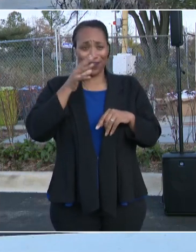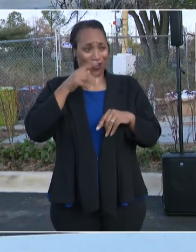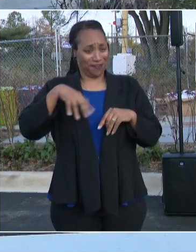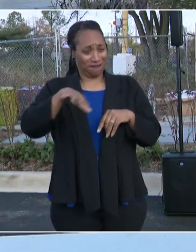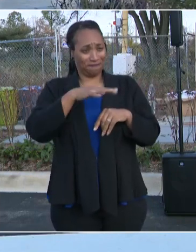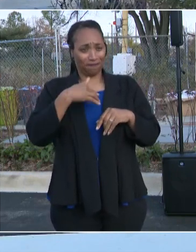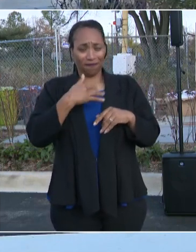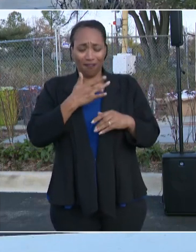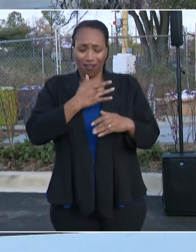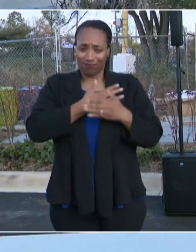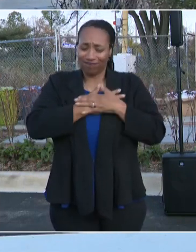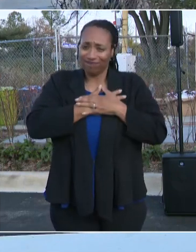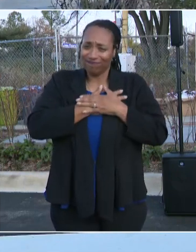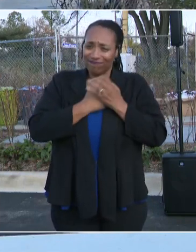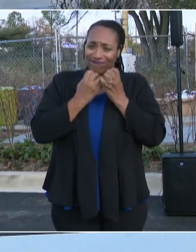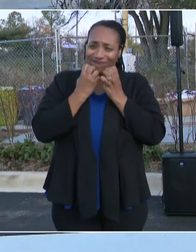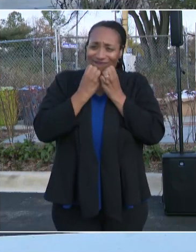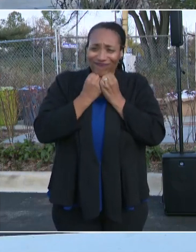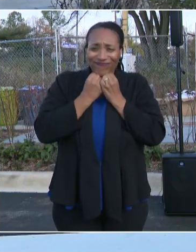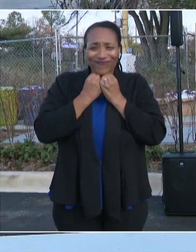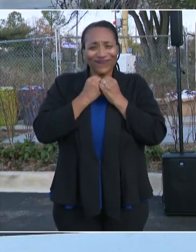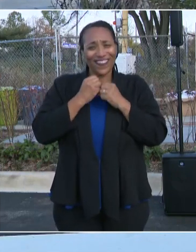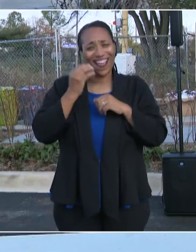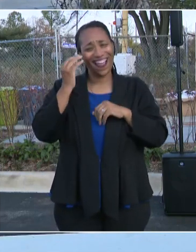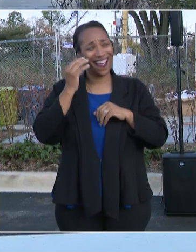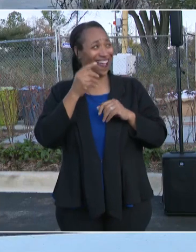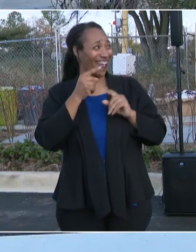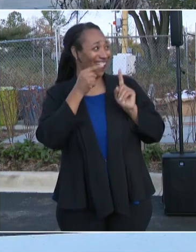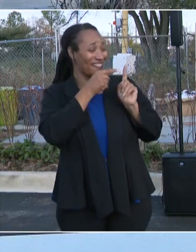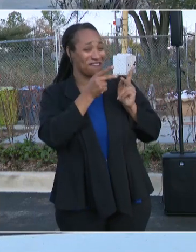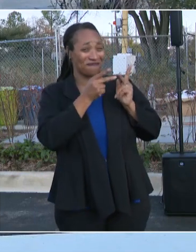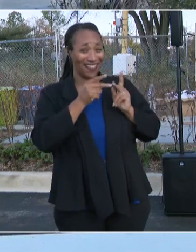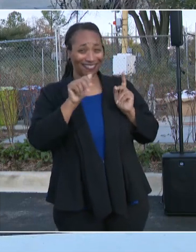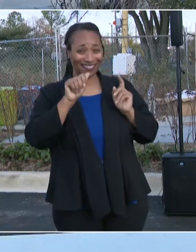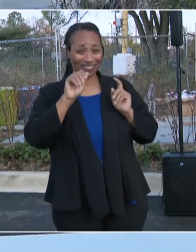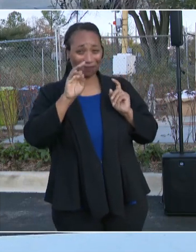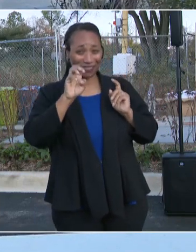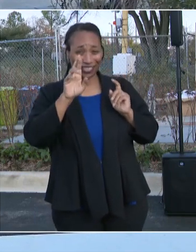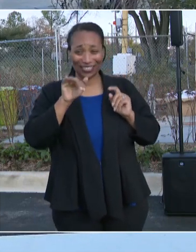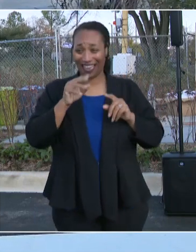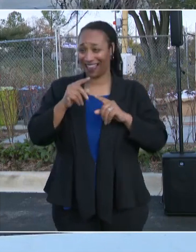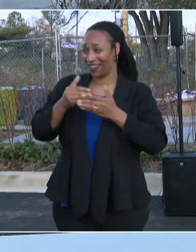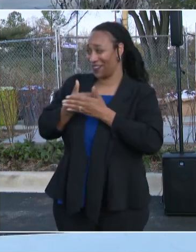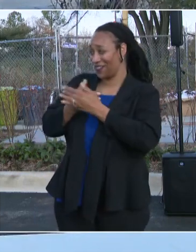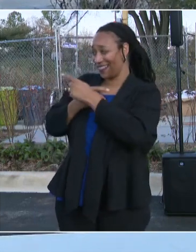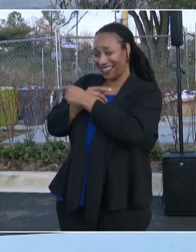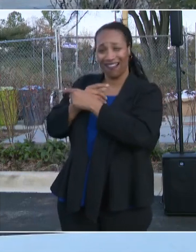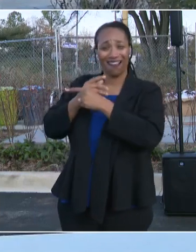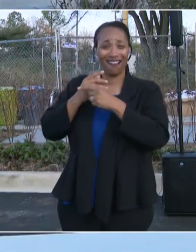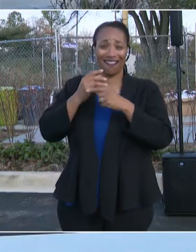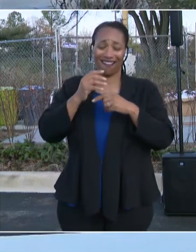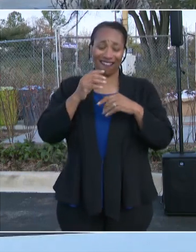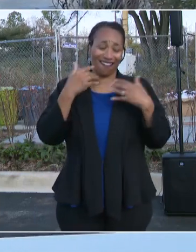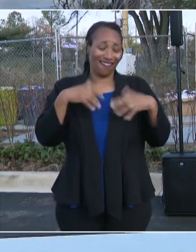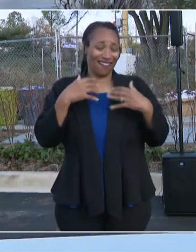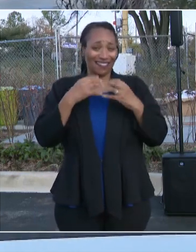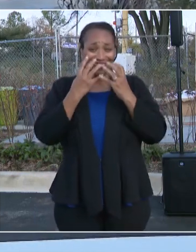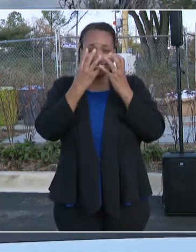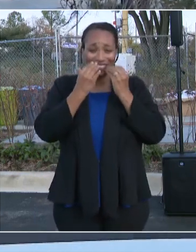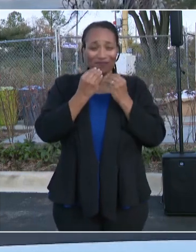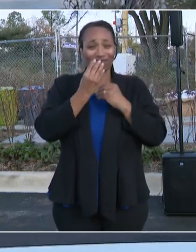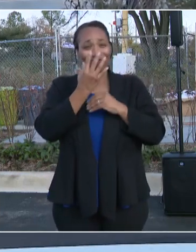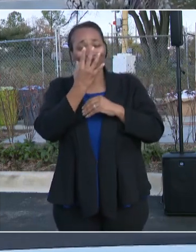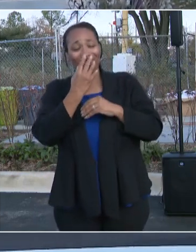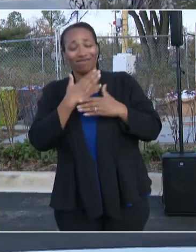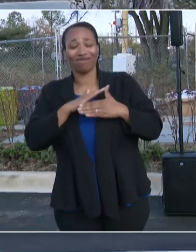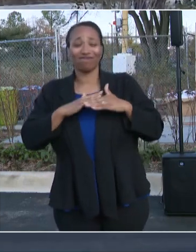Muriel Bowser, the DC Housing Authority, the Deputy Mayor's Office for Planning and Economic Development, the Preservation